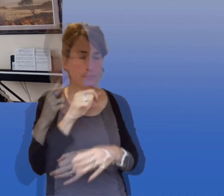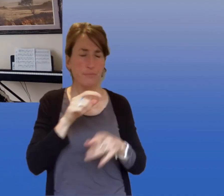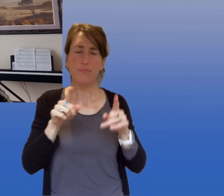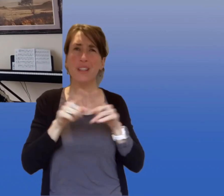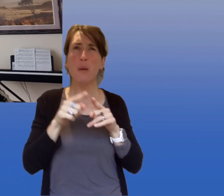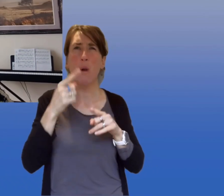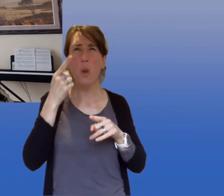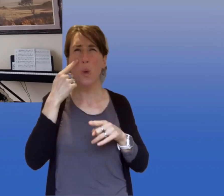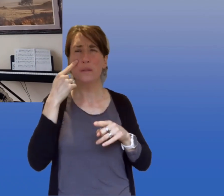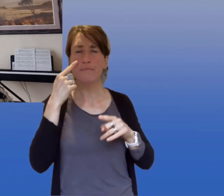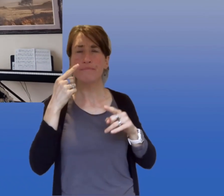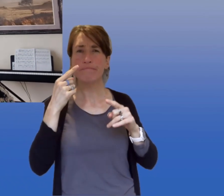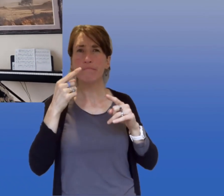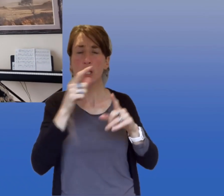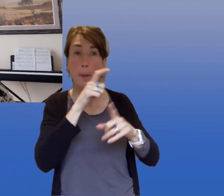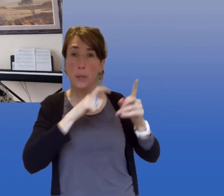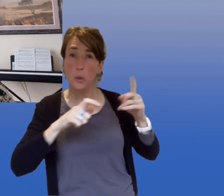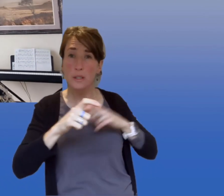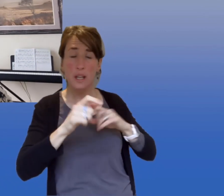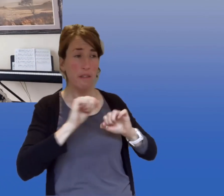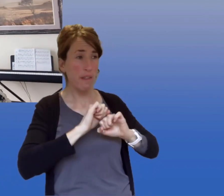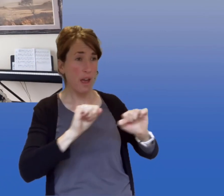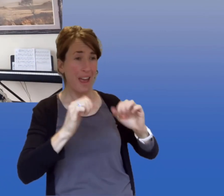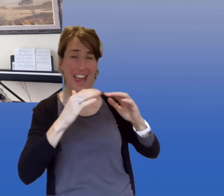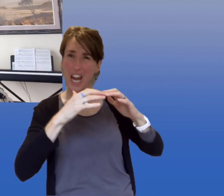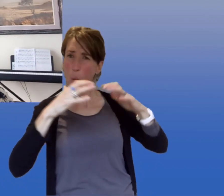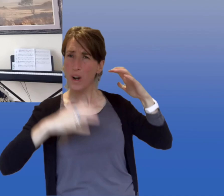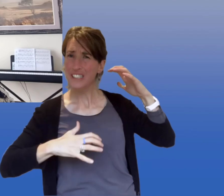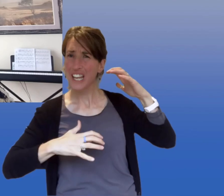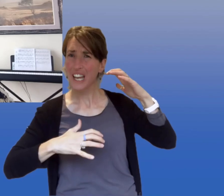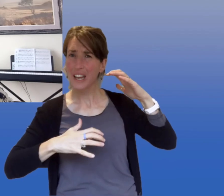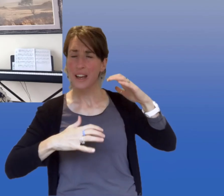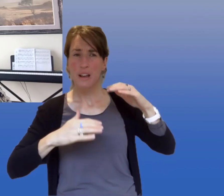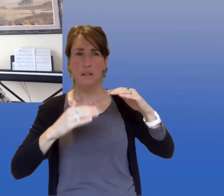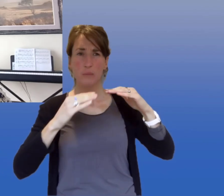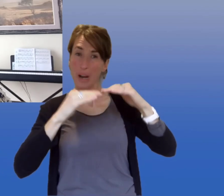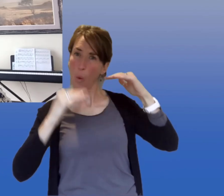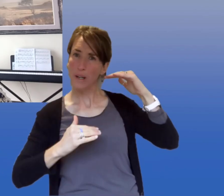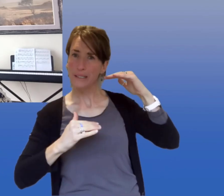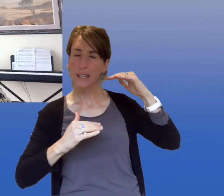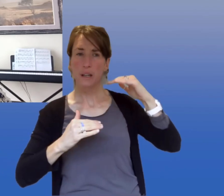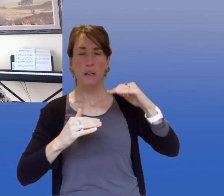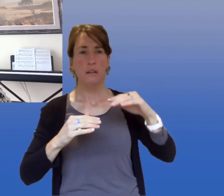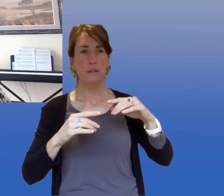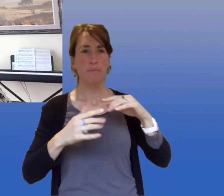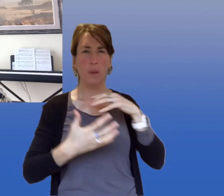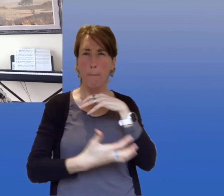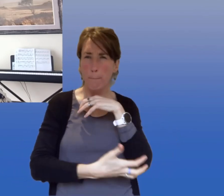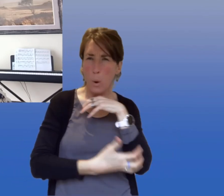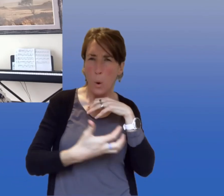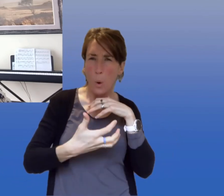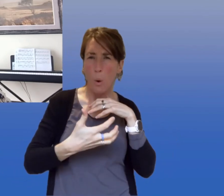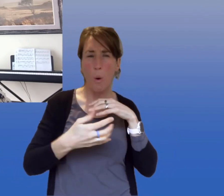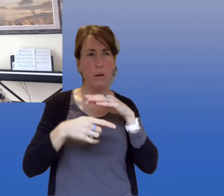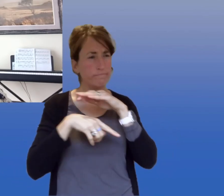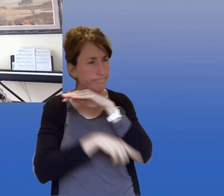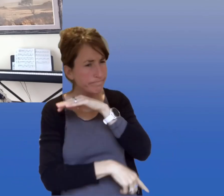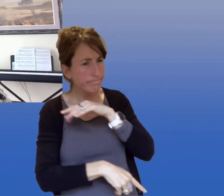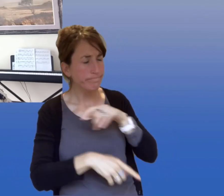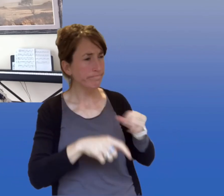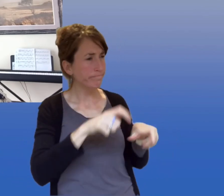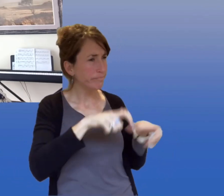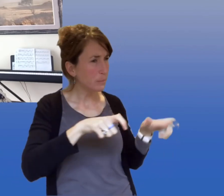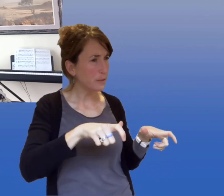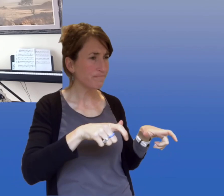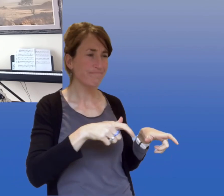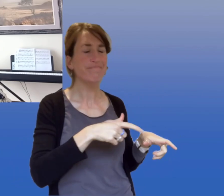lot of the data in the report through an inequalities lens, and that was quite stark. So we know that inequalities exist